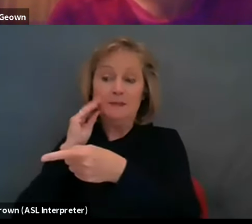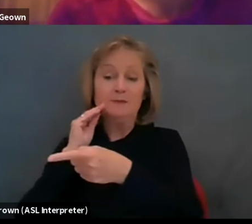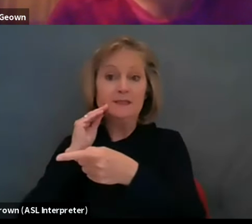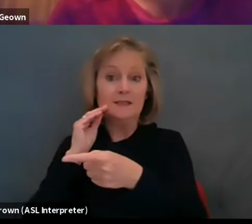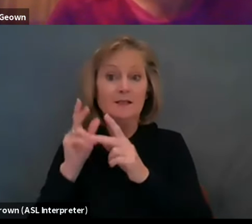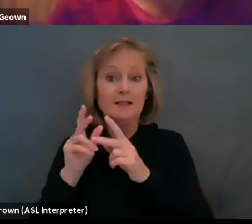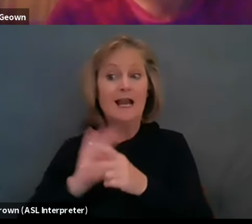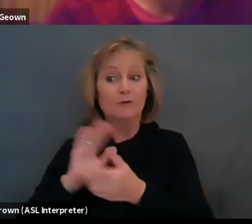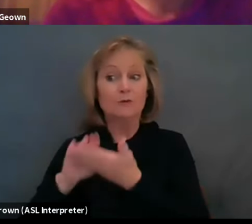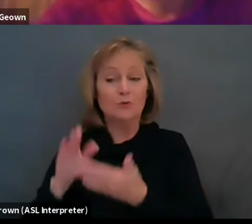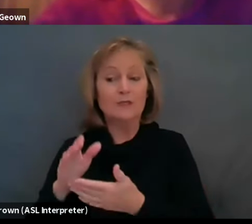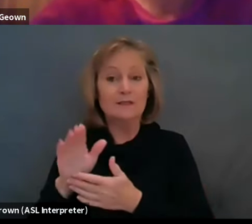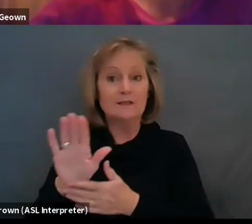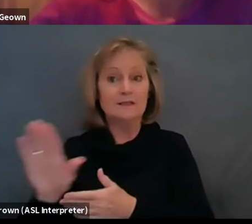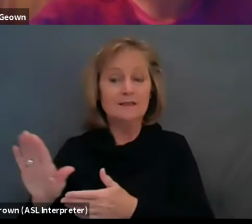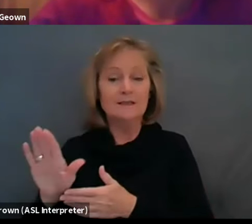or students